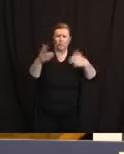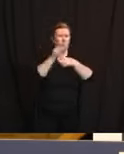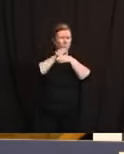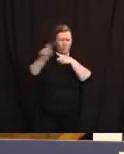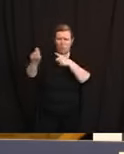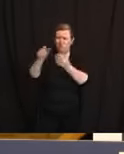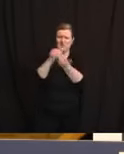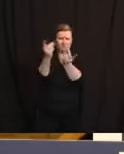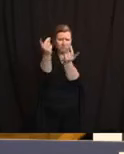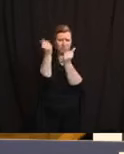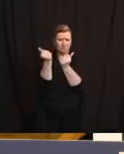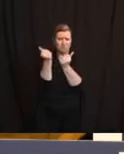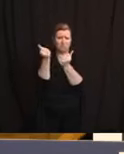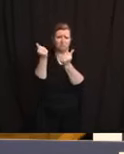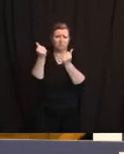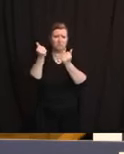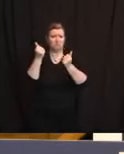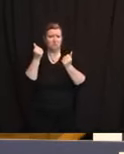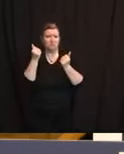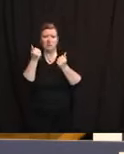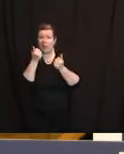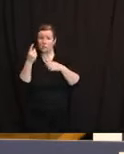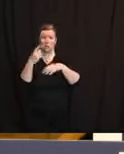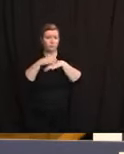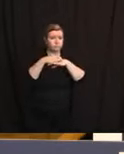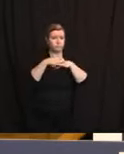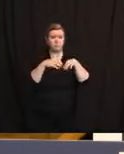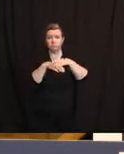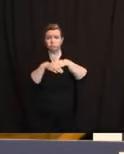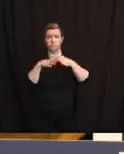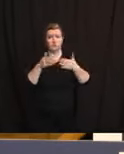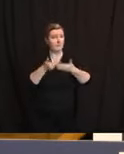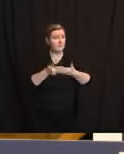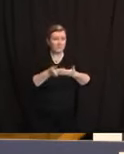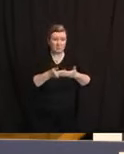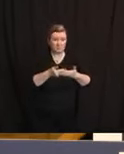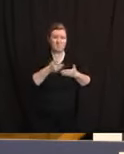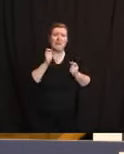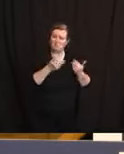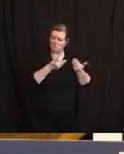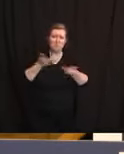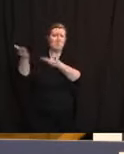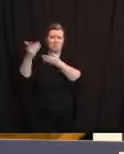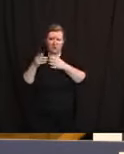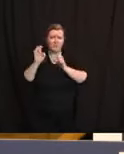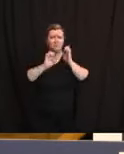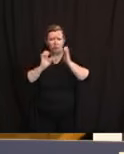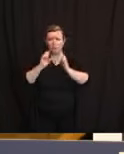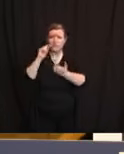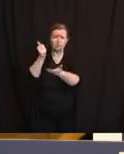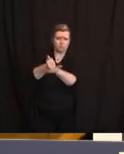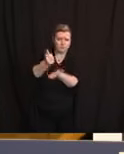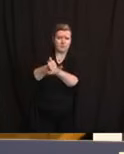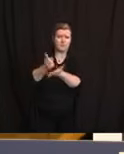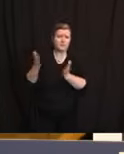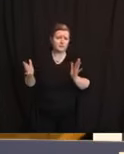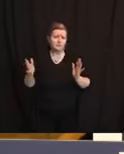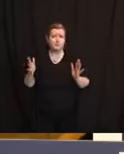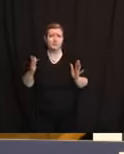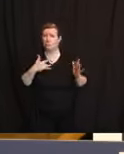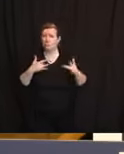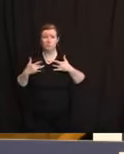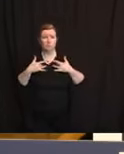of these symptoms so that your baby can be evaluated and treated. We are concerned about the